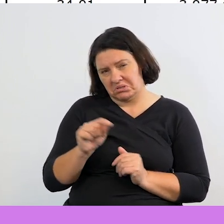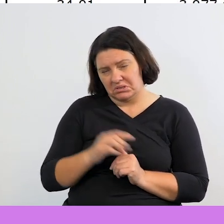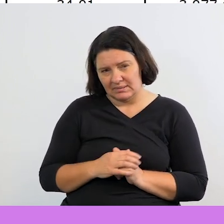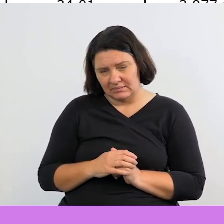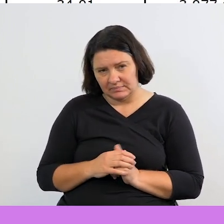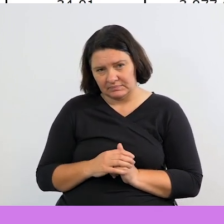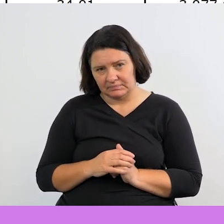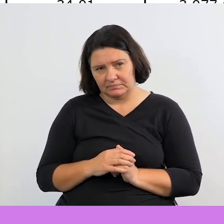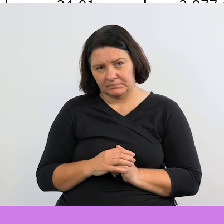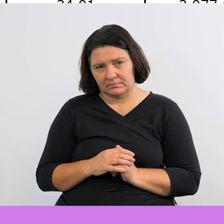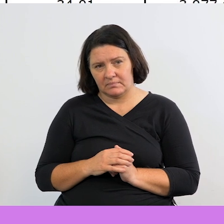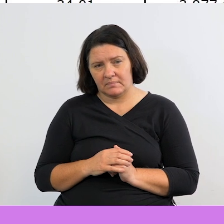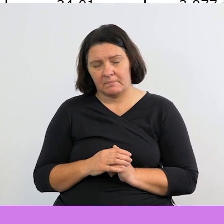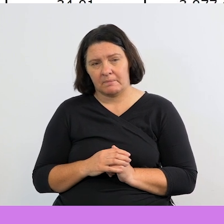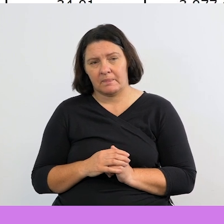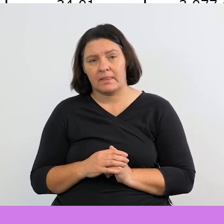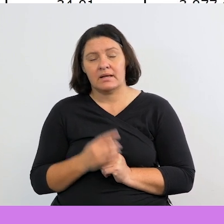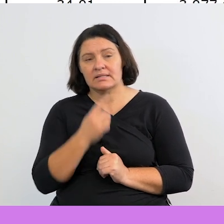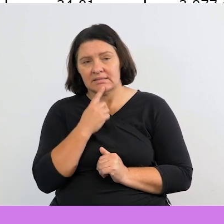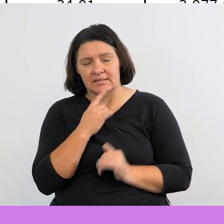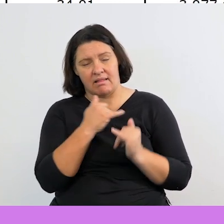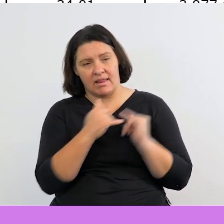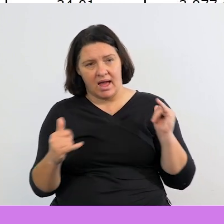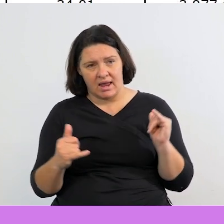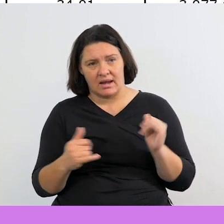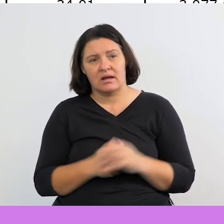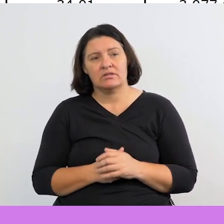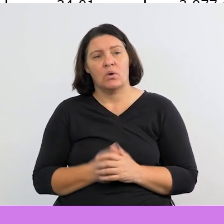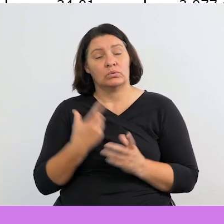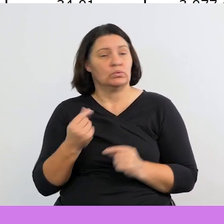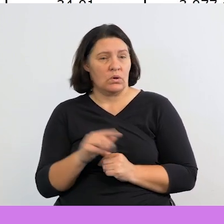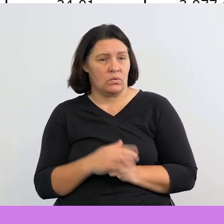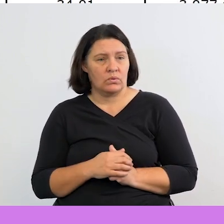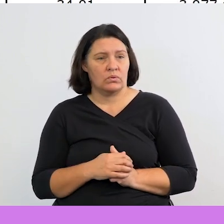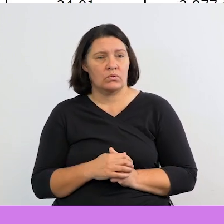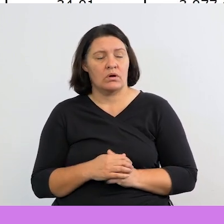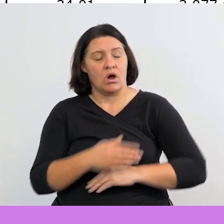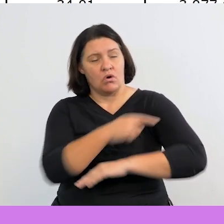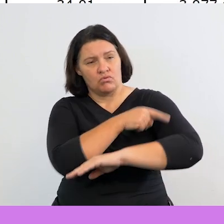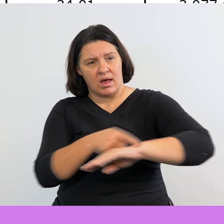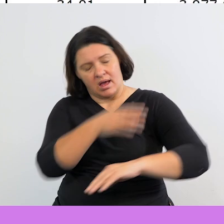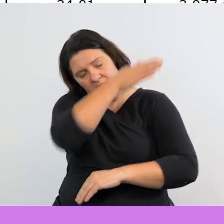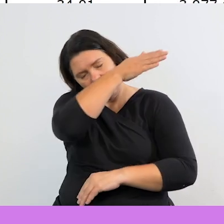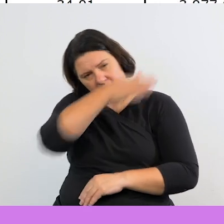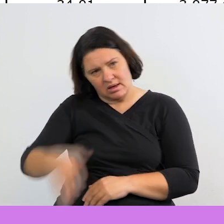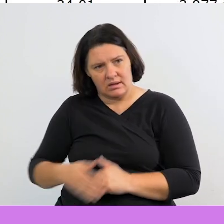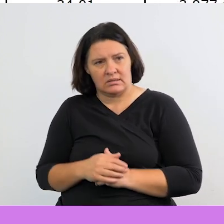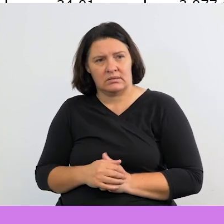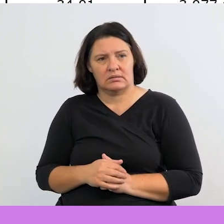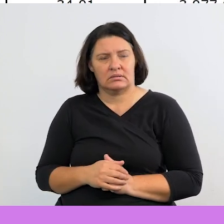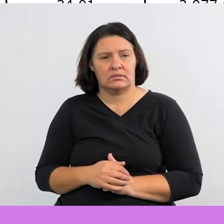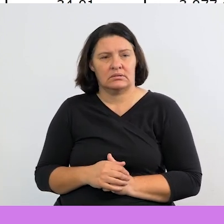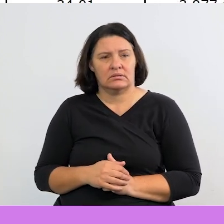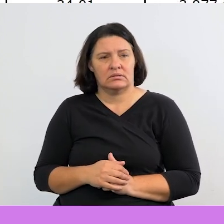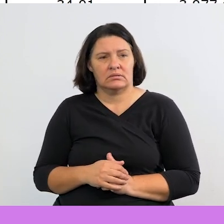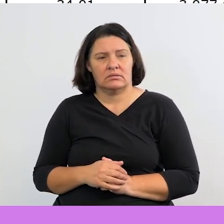less there? All right, so it says draw a line graph. So what do you do now? You take your ruler and you